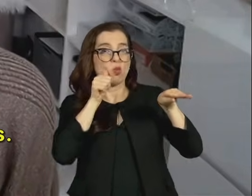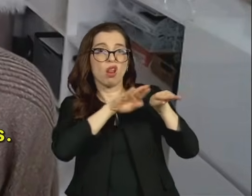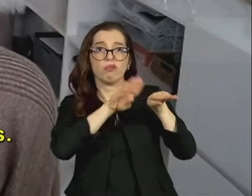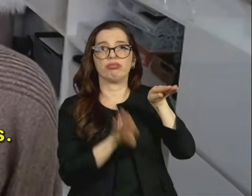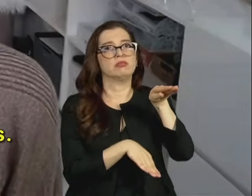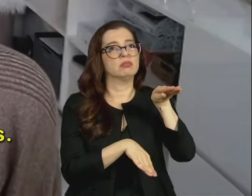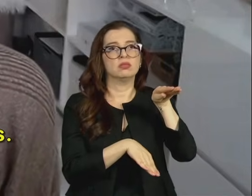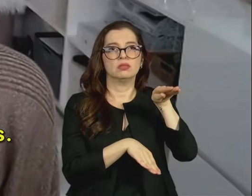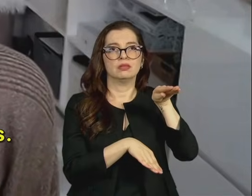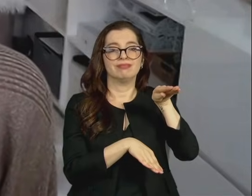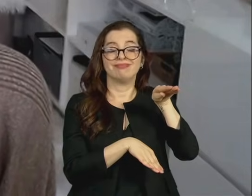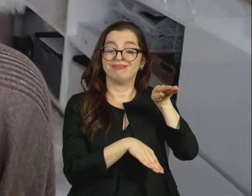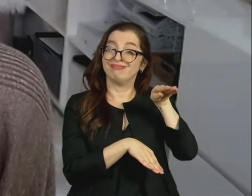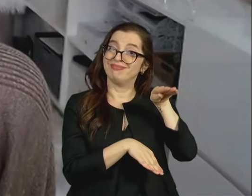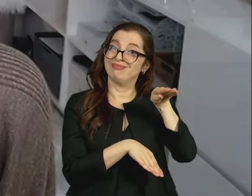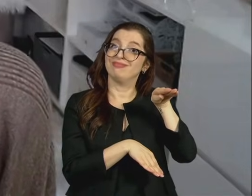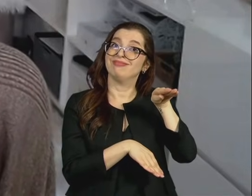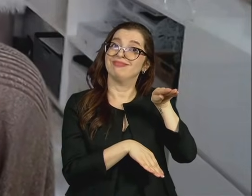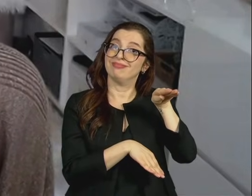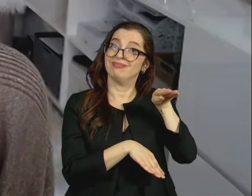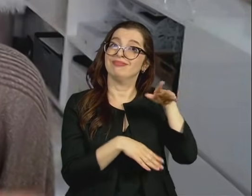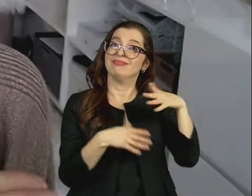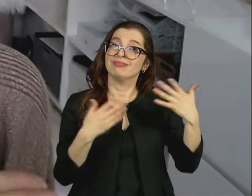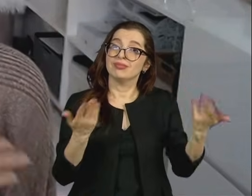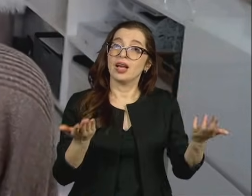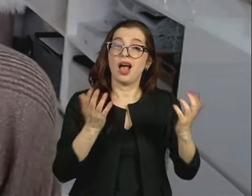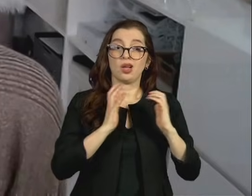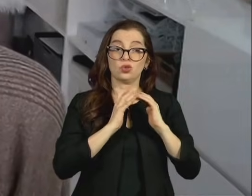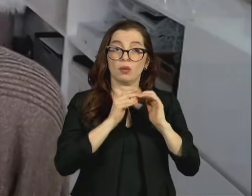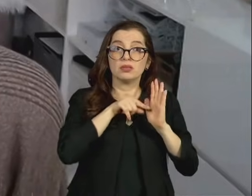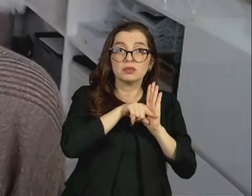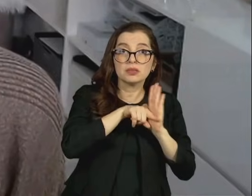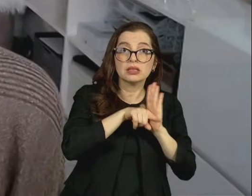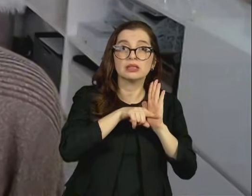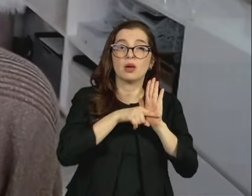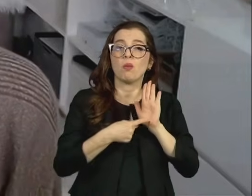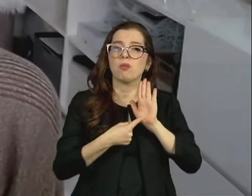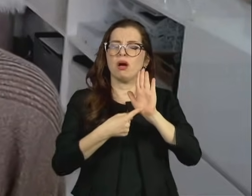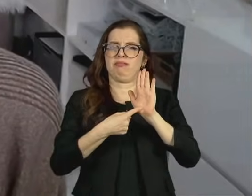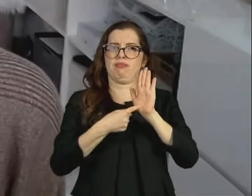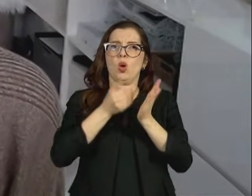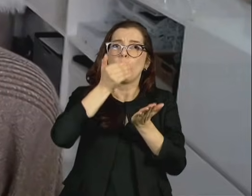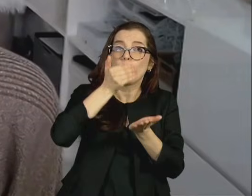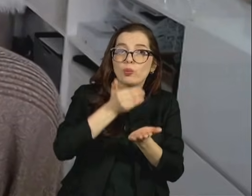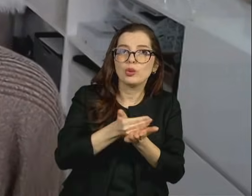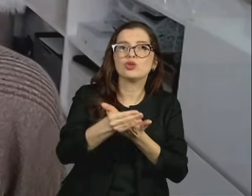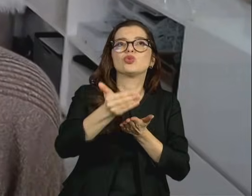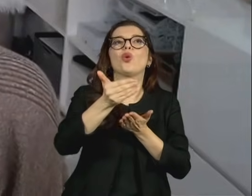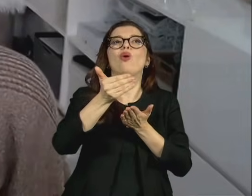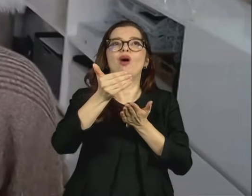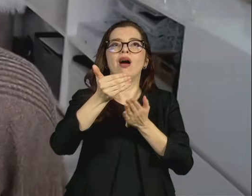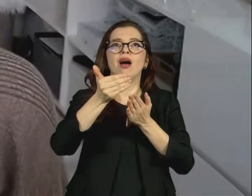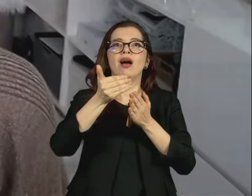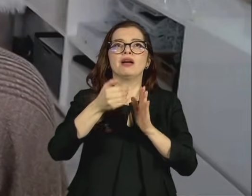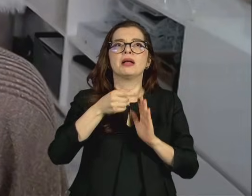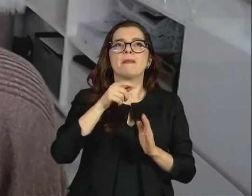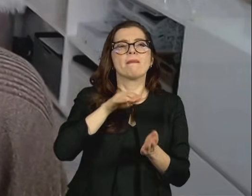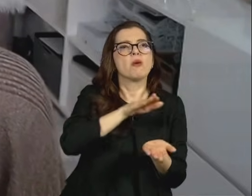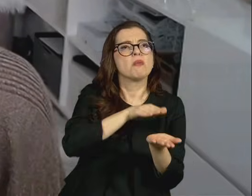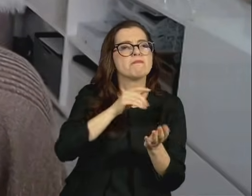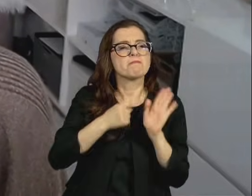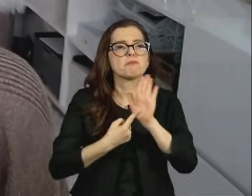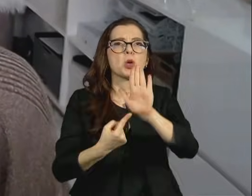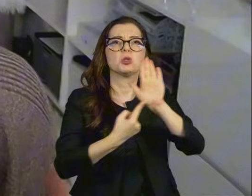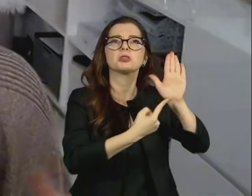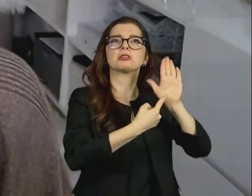brains. And that's why neuroscience effectively started out as a discipline